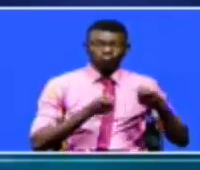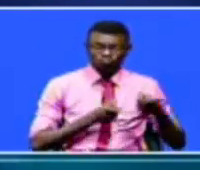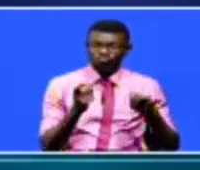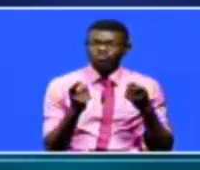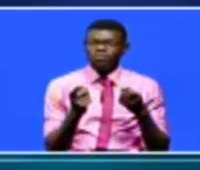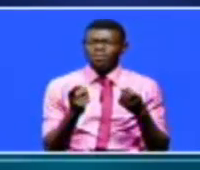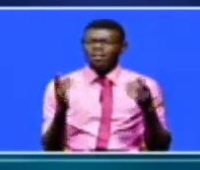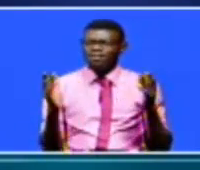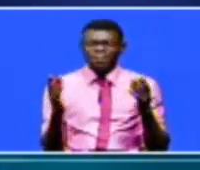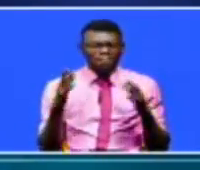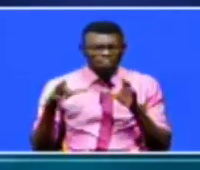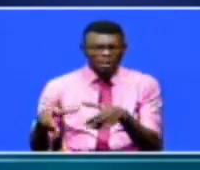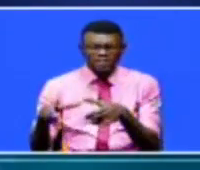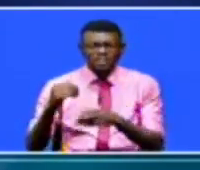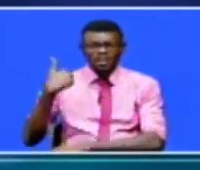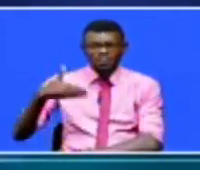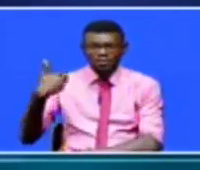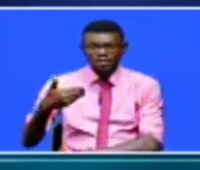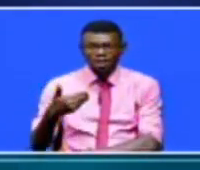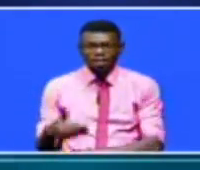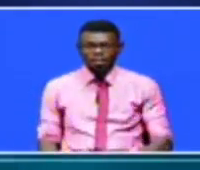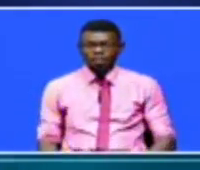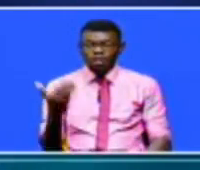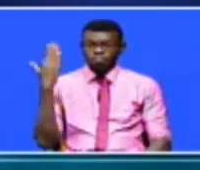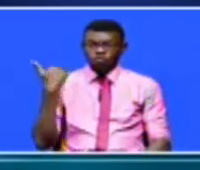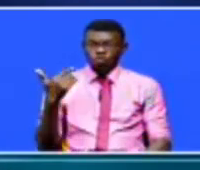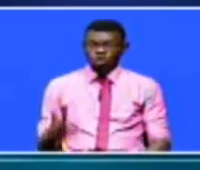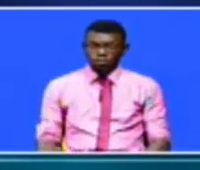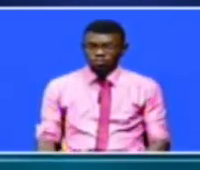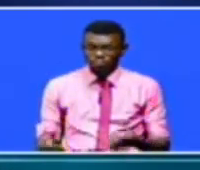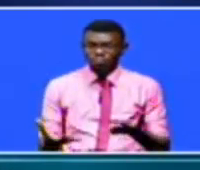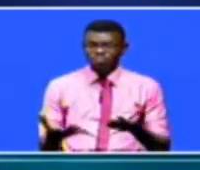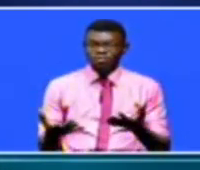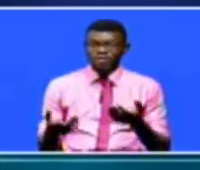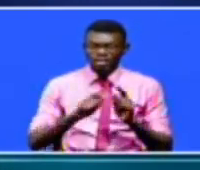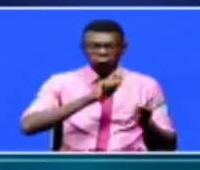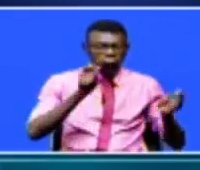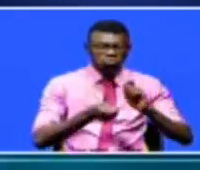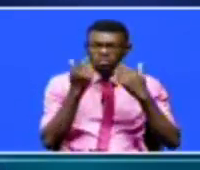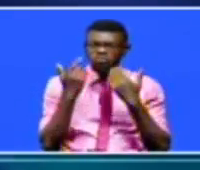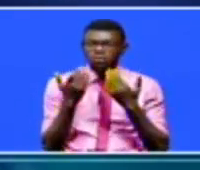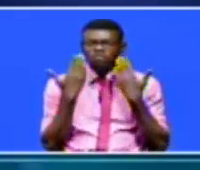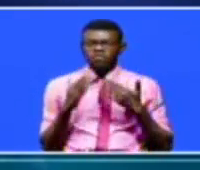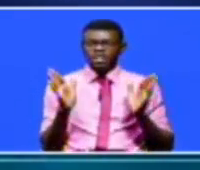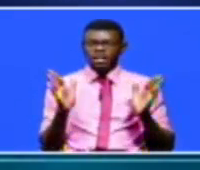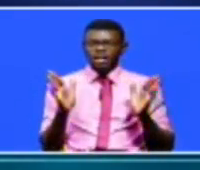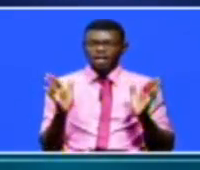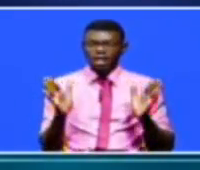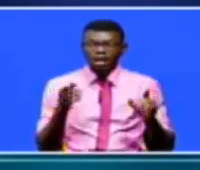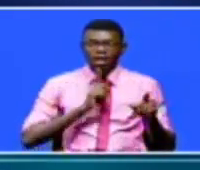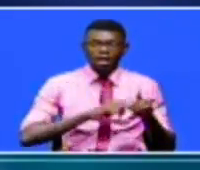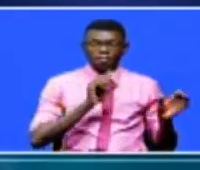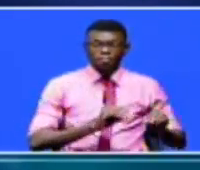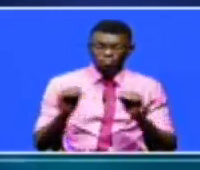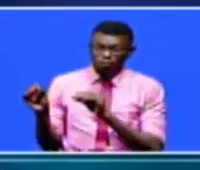affairs of the party. And they were replaced, because basically when you move to another position, definitely, nature